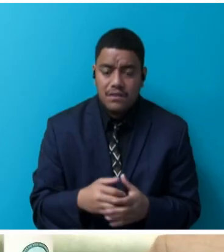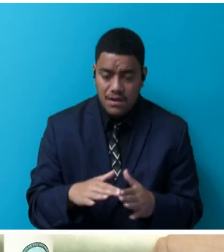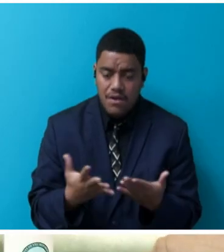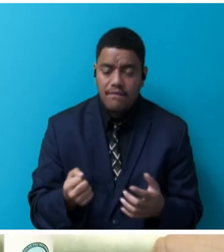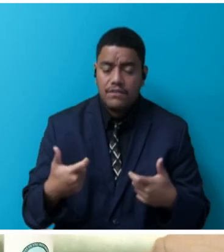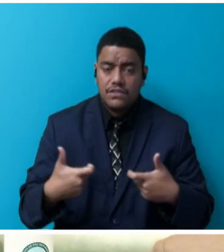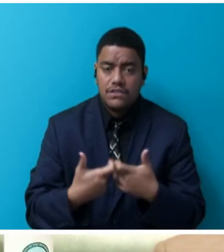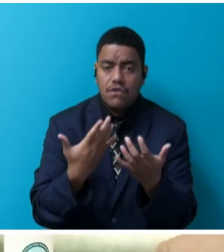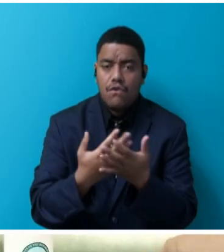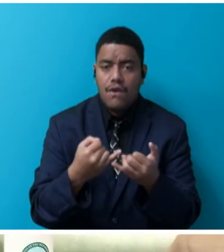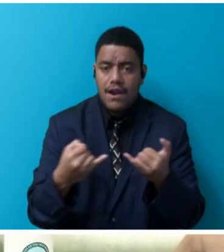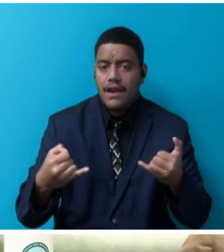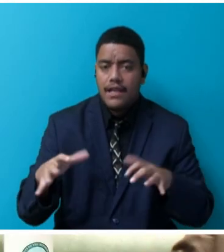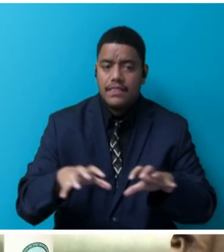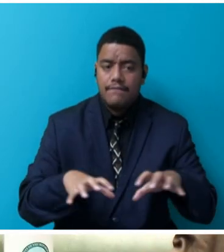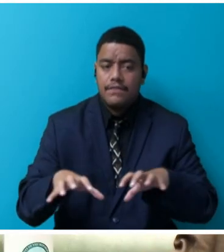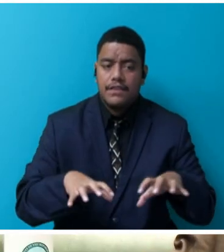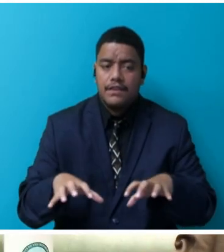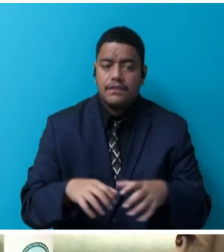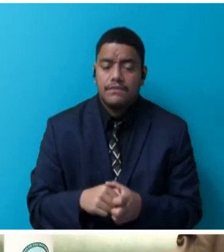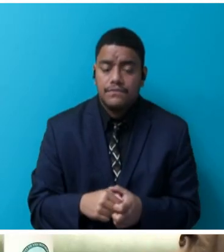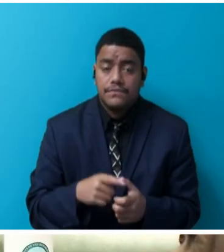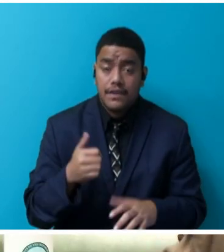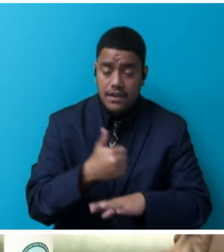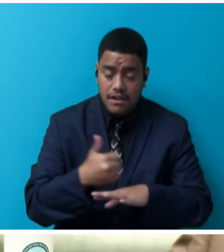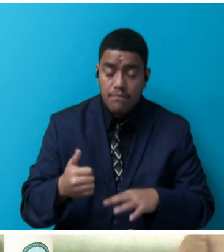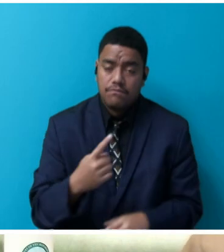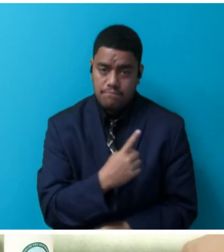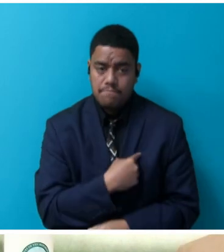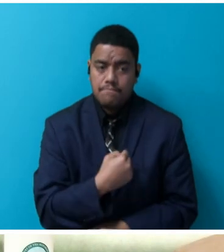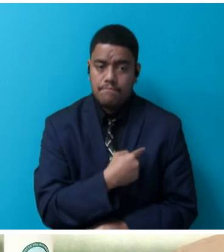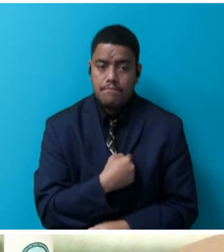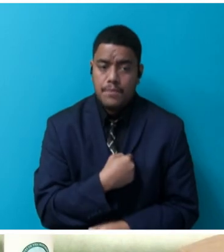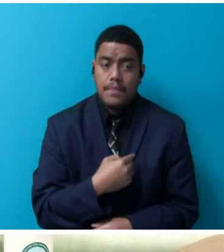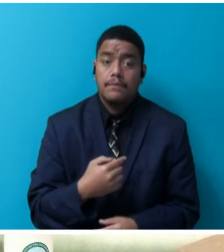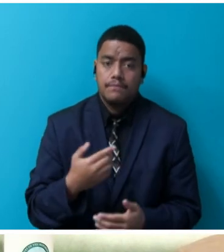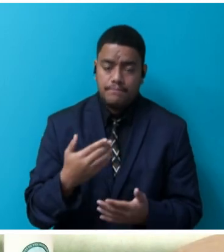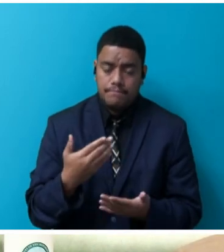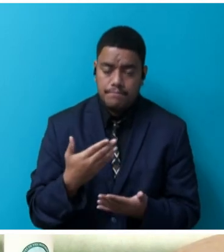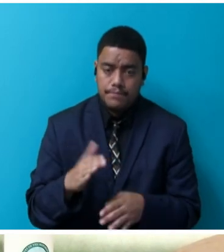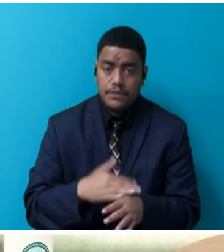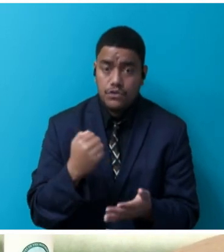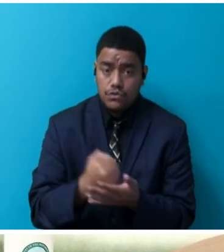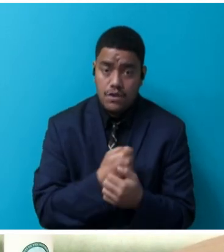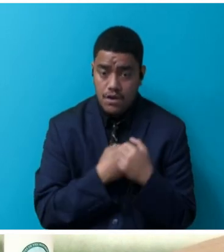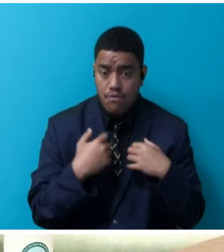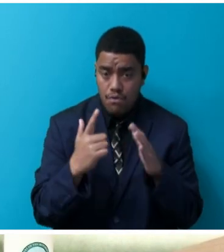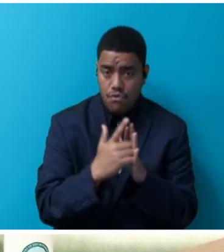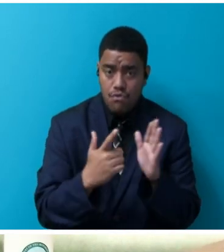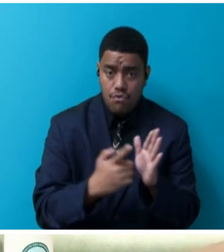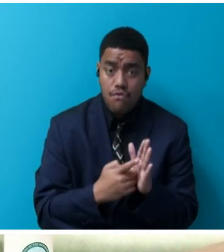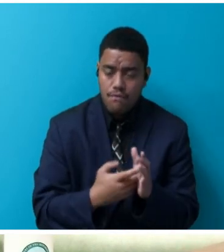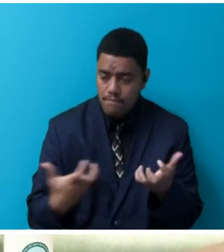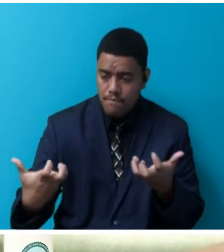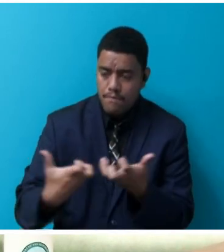of online activity. The government remains committed to ensuring that our laws keep pace with the realities of the